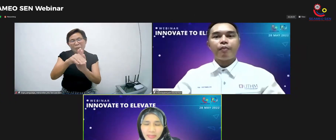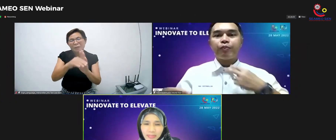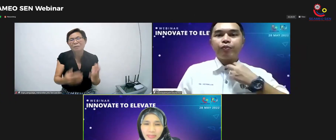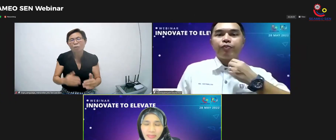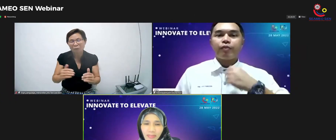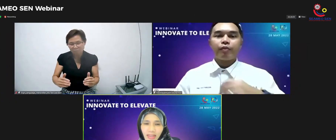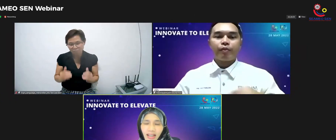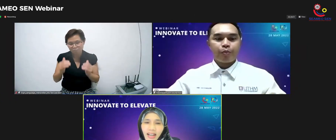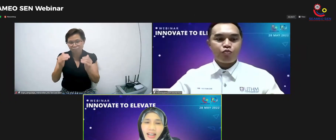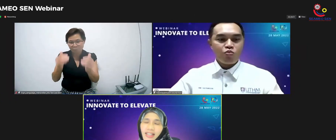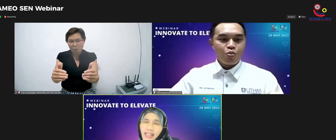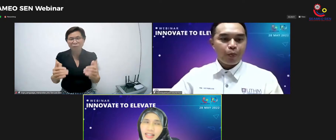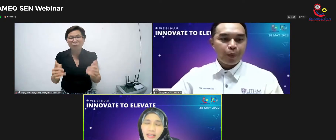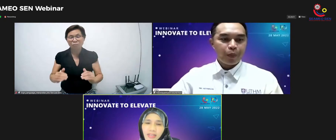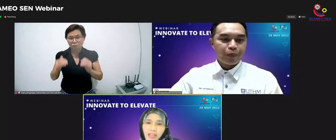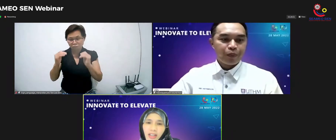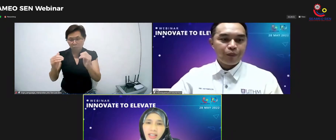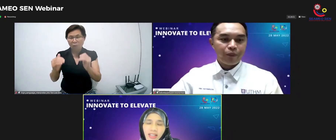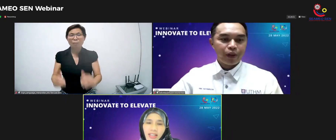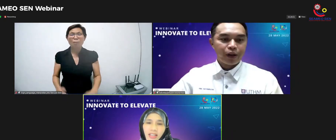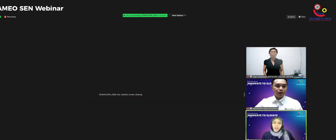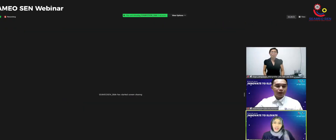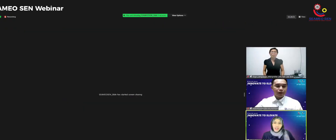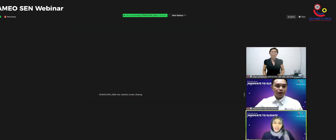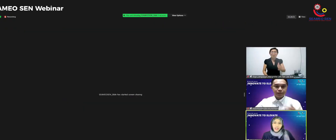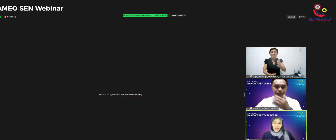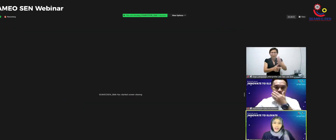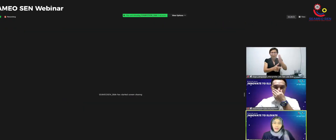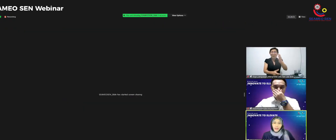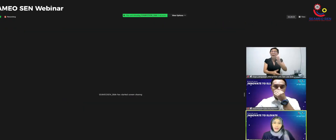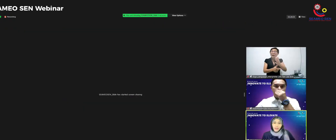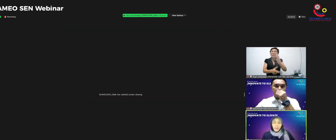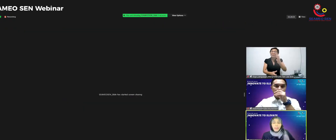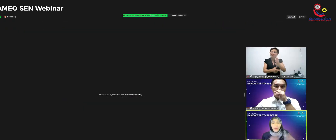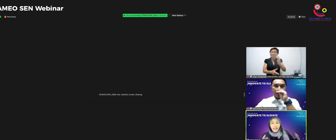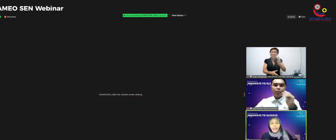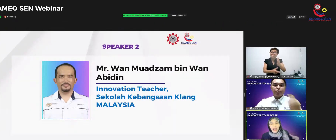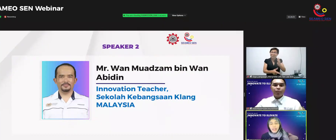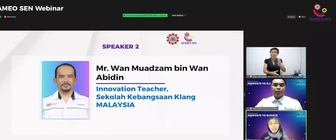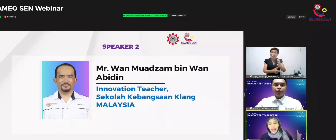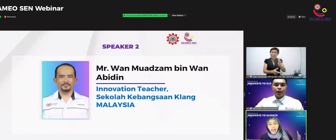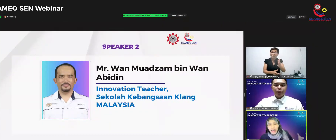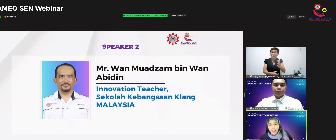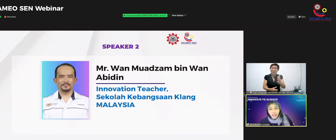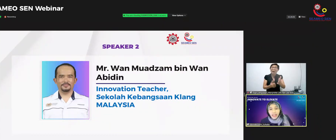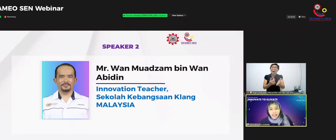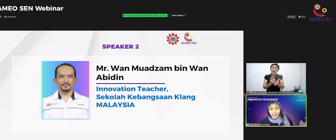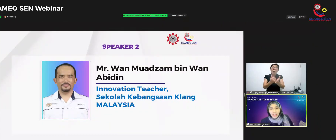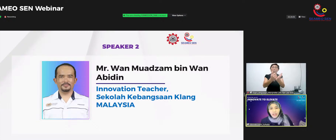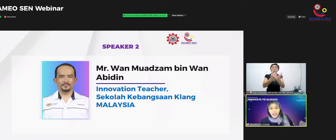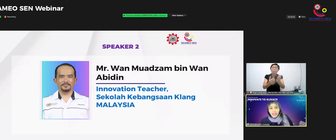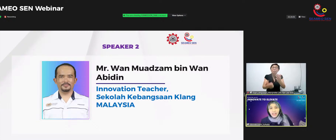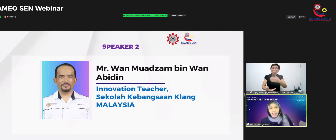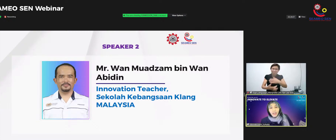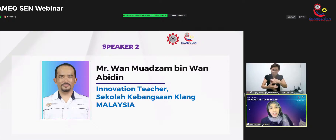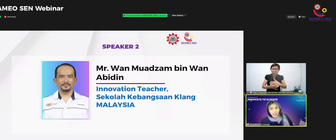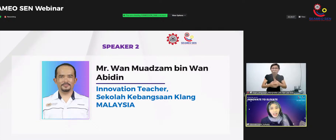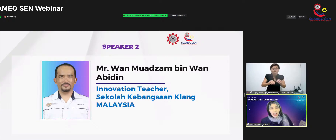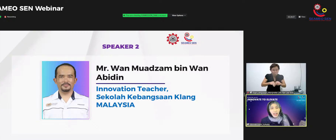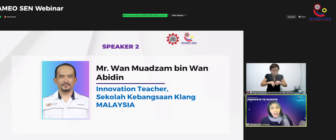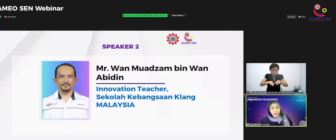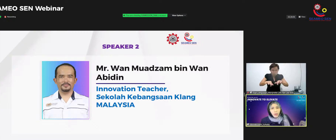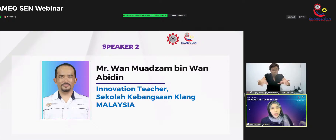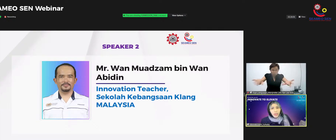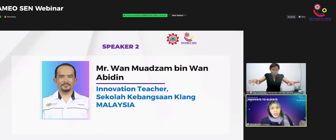on. Assistive technologies in education have been rapidly expanding in recent years, and